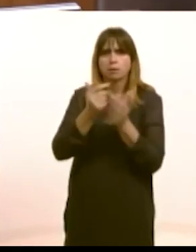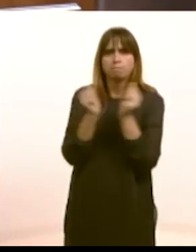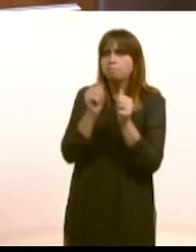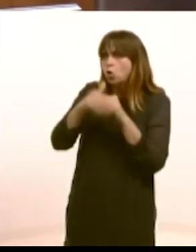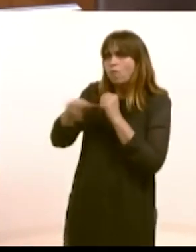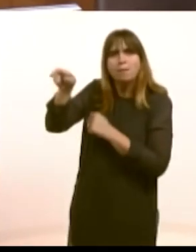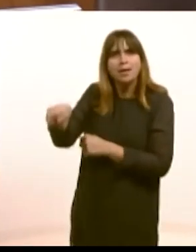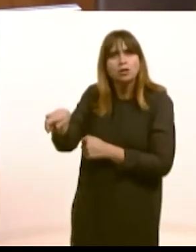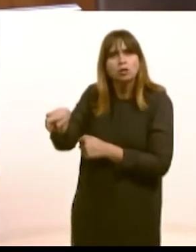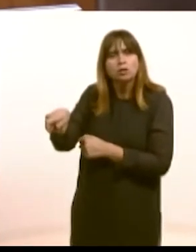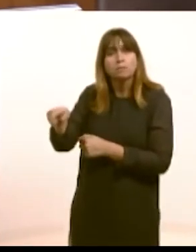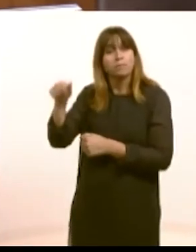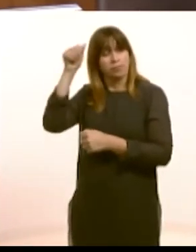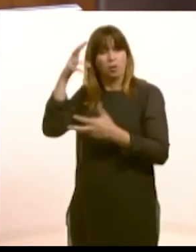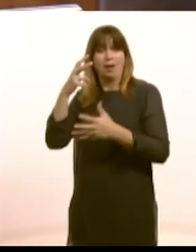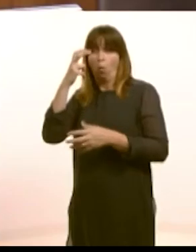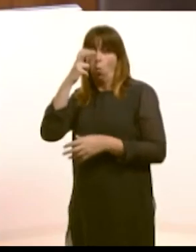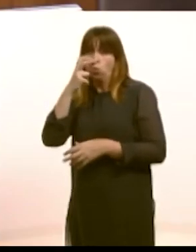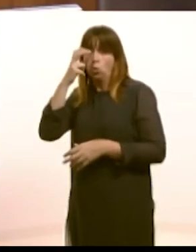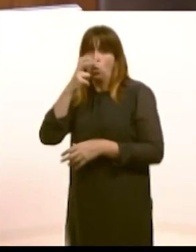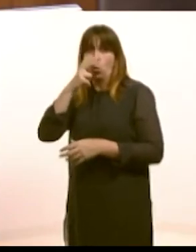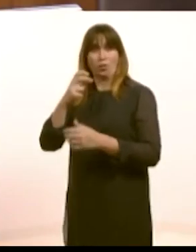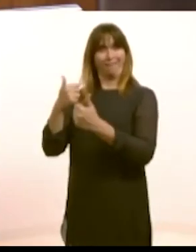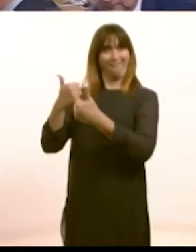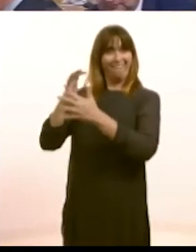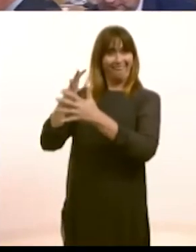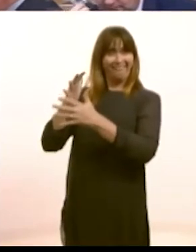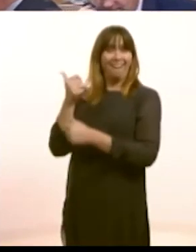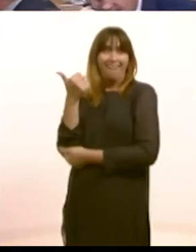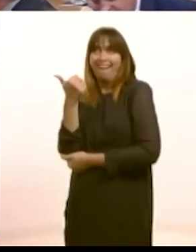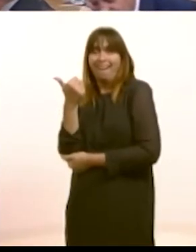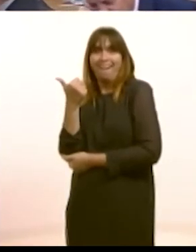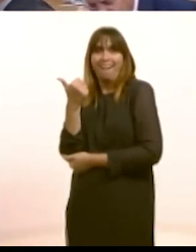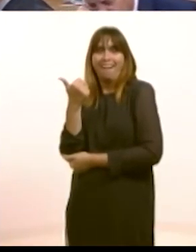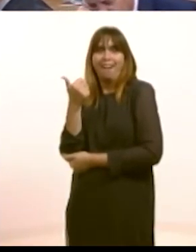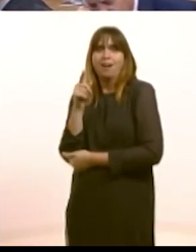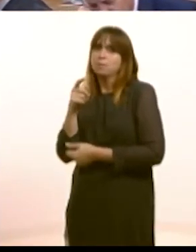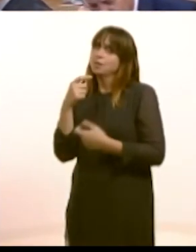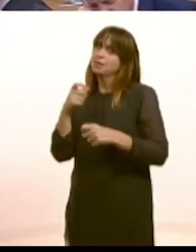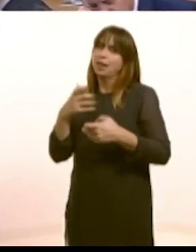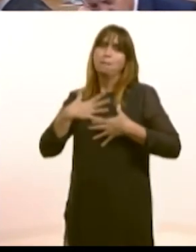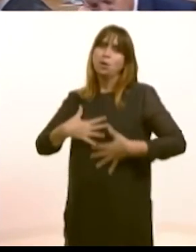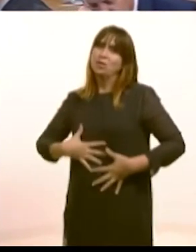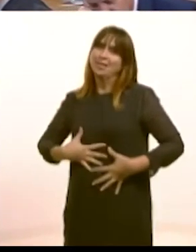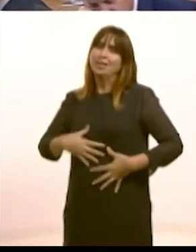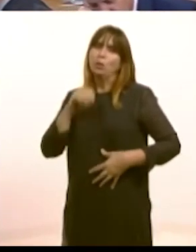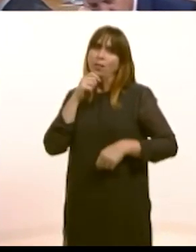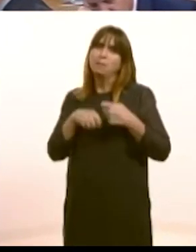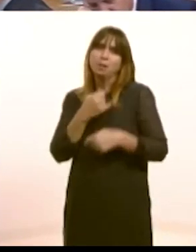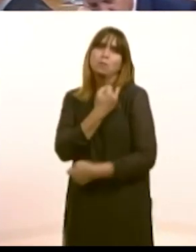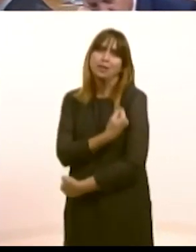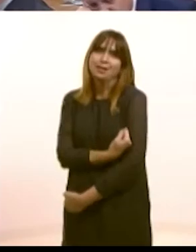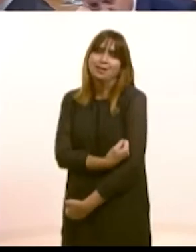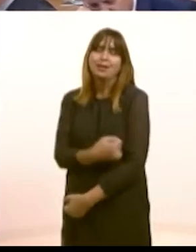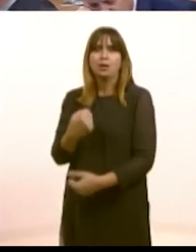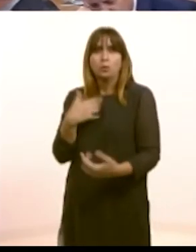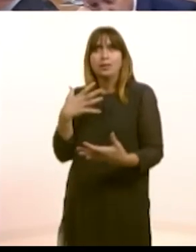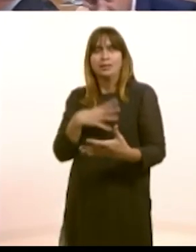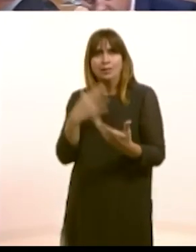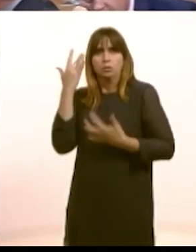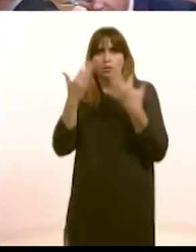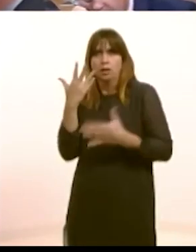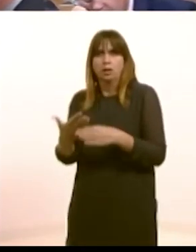people live longer, something to be welcomed, but also there is still a frailty of the human body that we can't legislate for. And